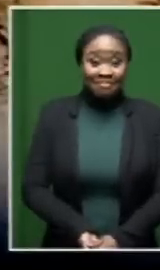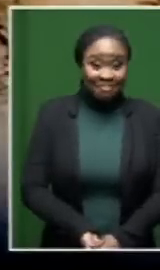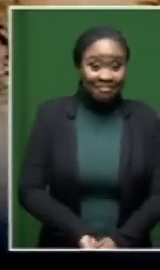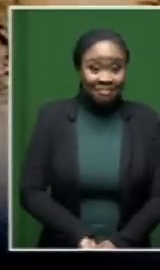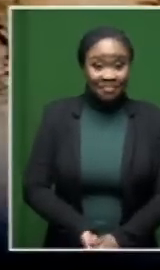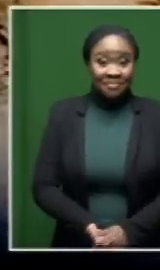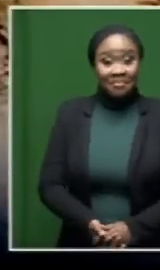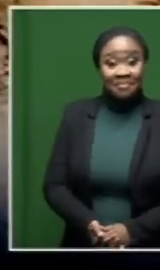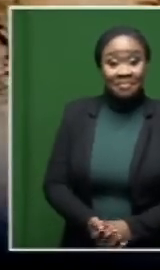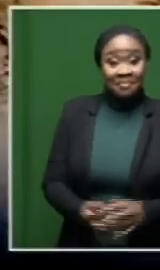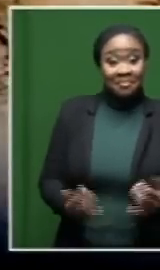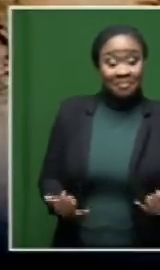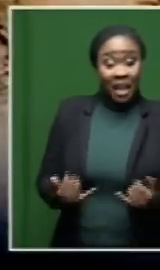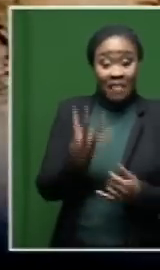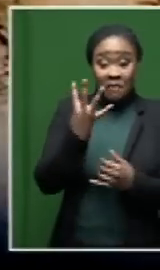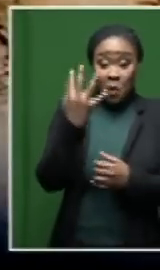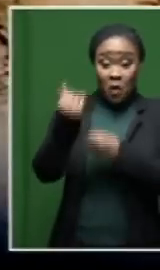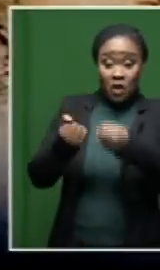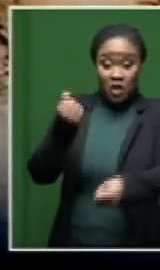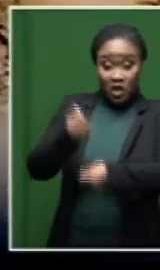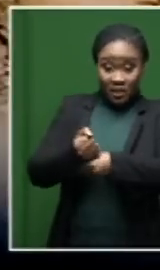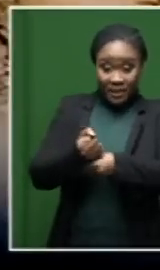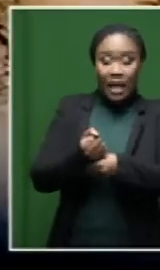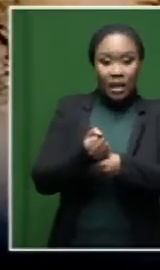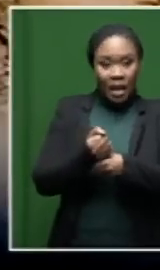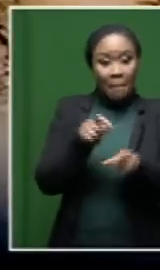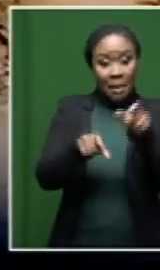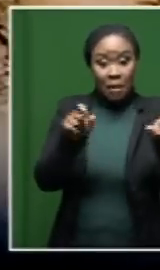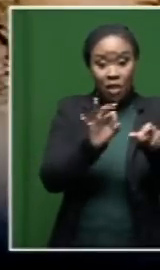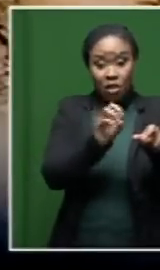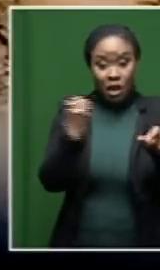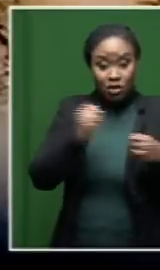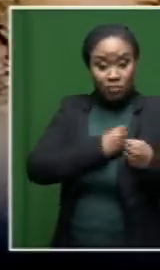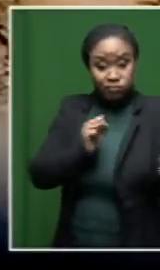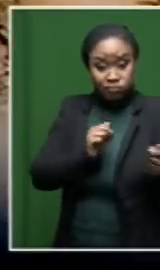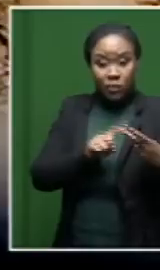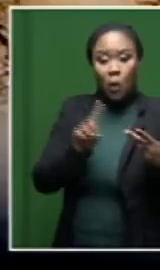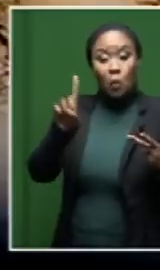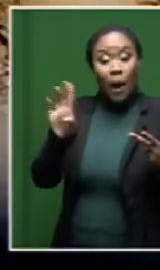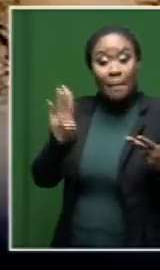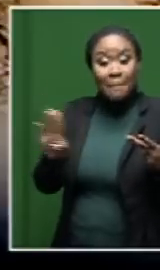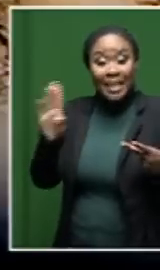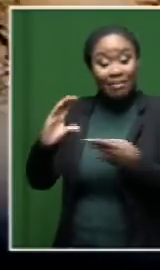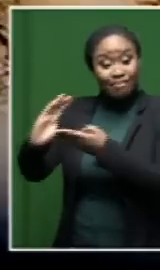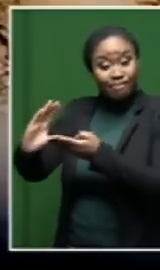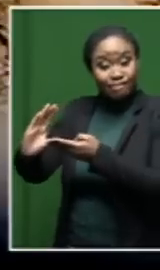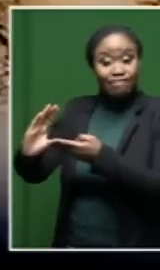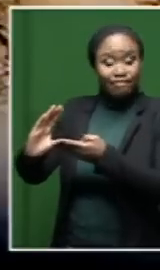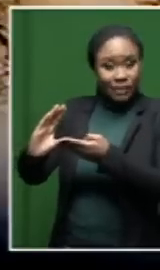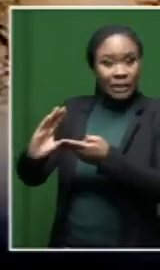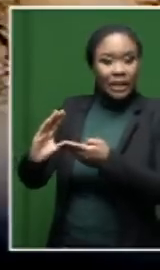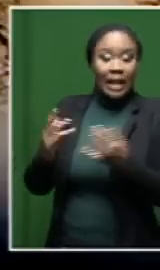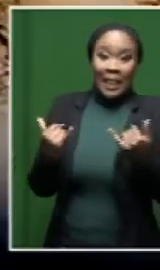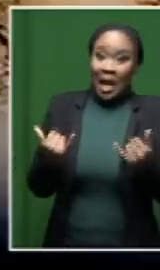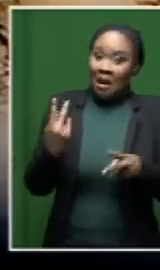Now, for 4 years, over 300 testimonies, R1 billion spent, the state capture report was finally